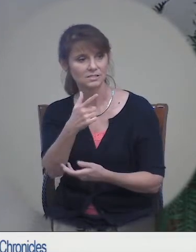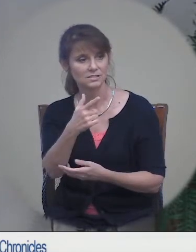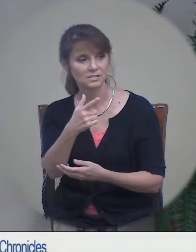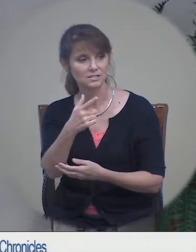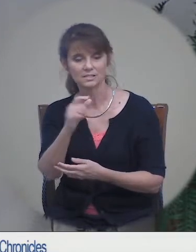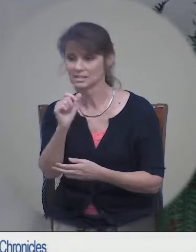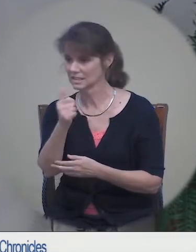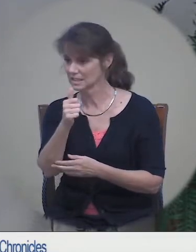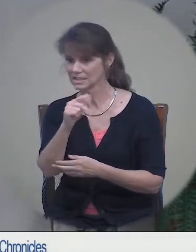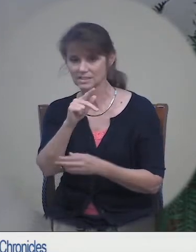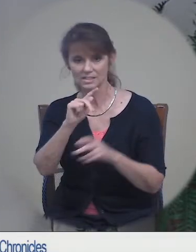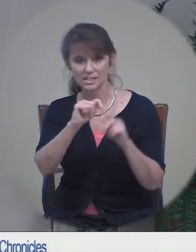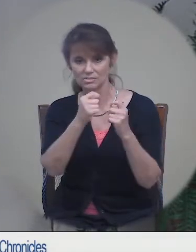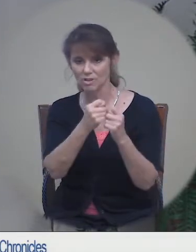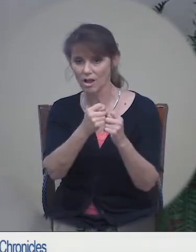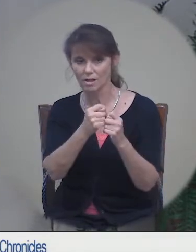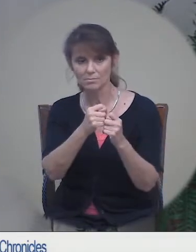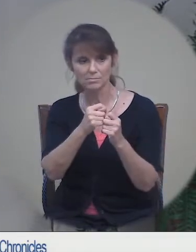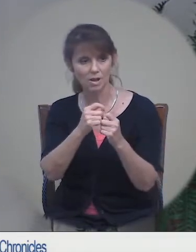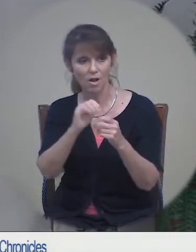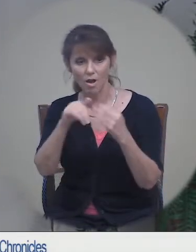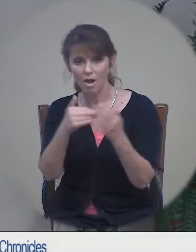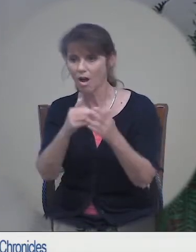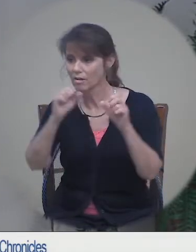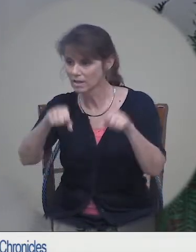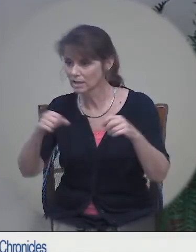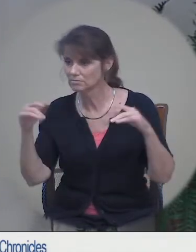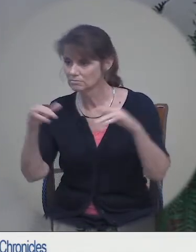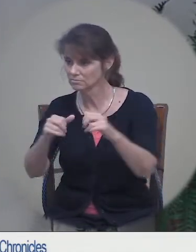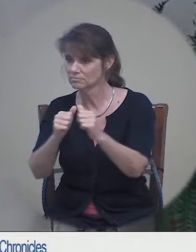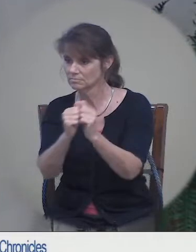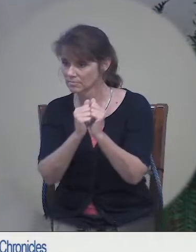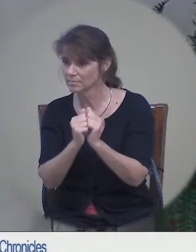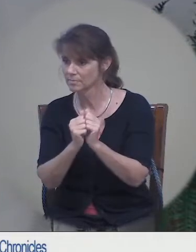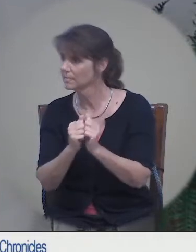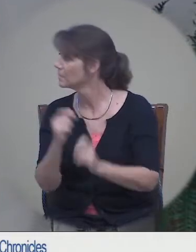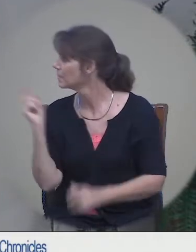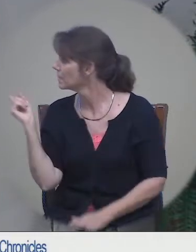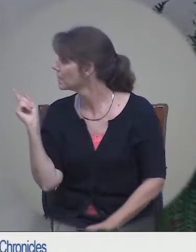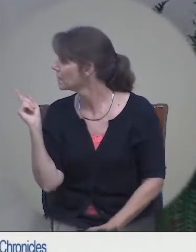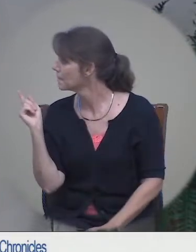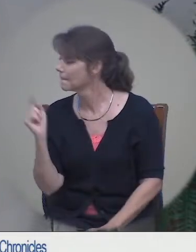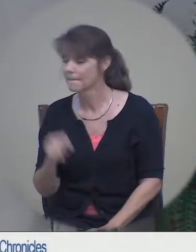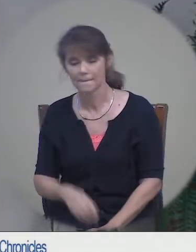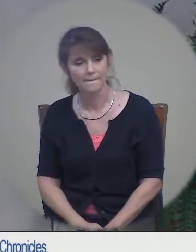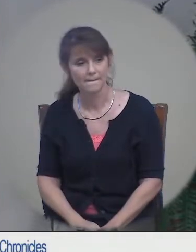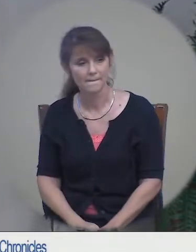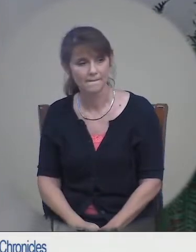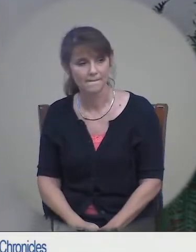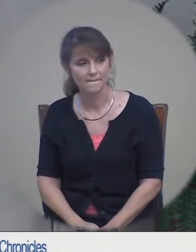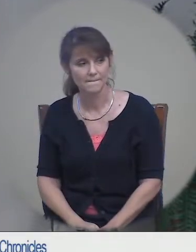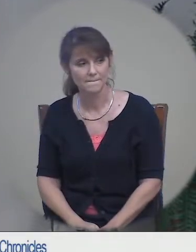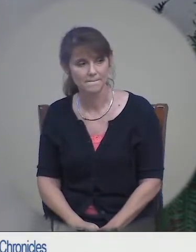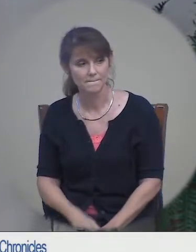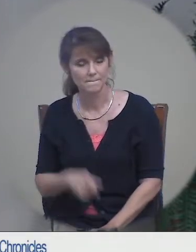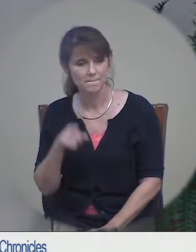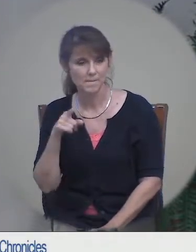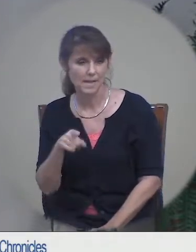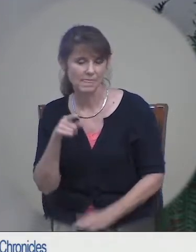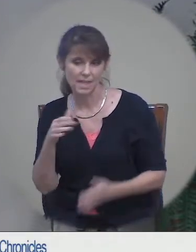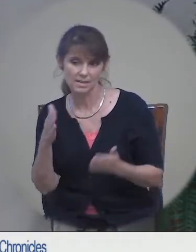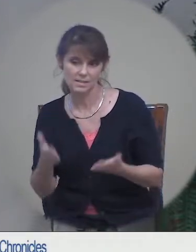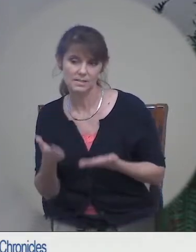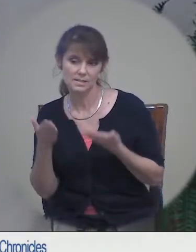Anybody, come. And there's a couple of implications associated with that. First of all, that would